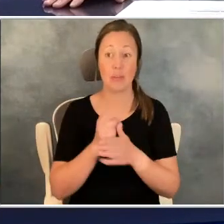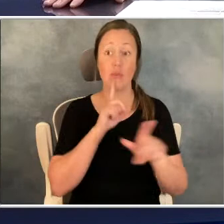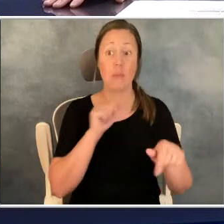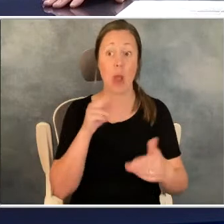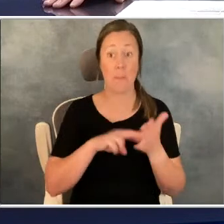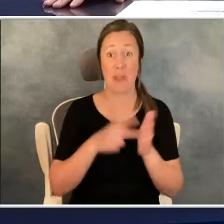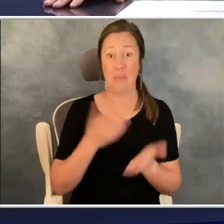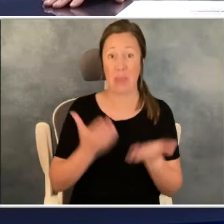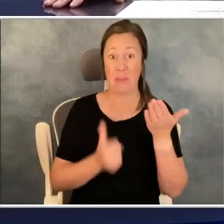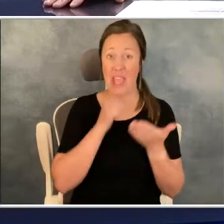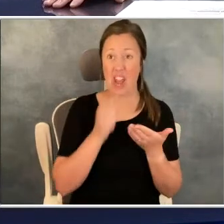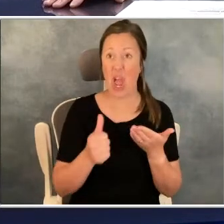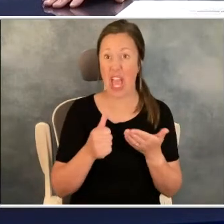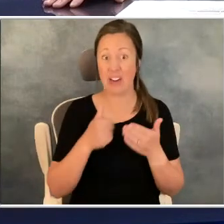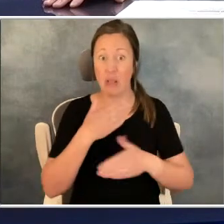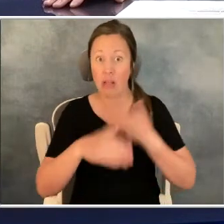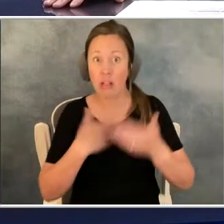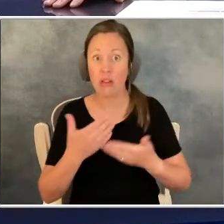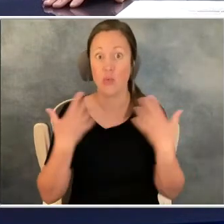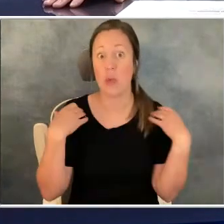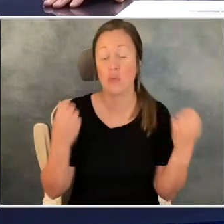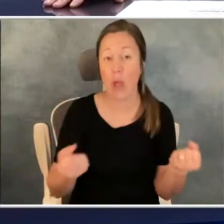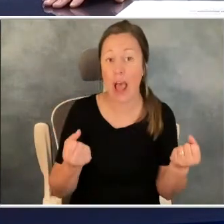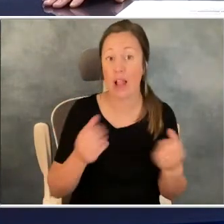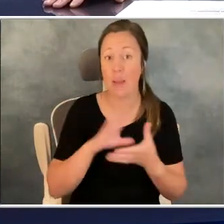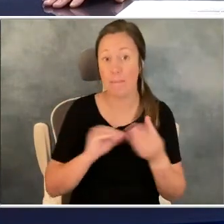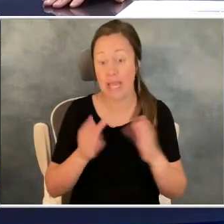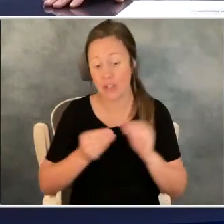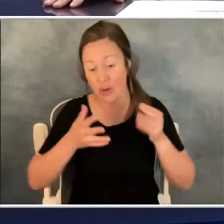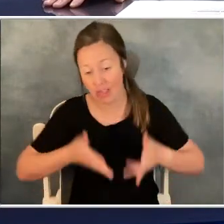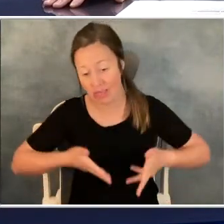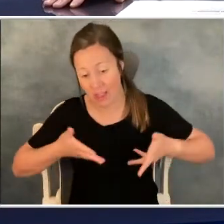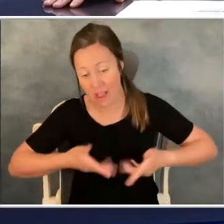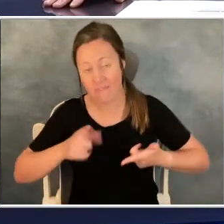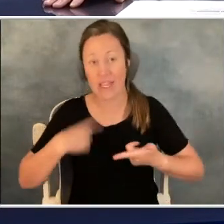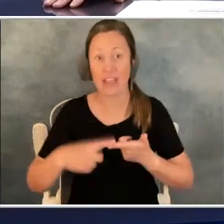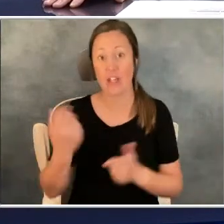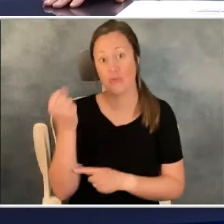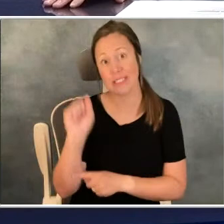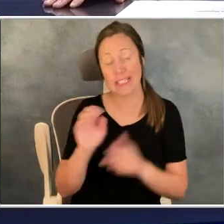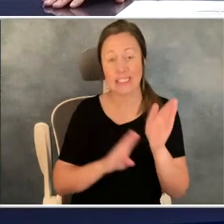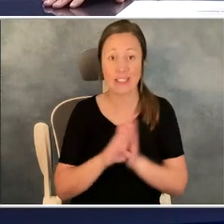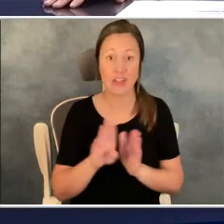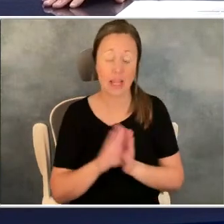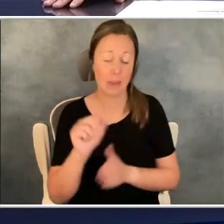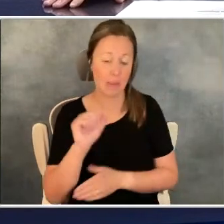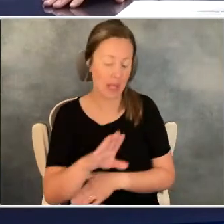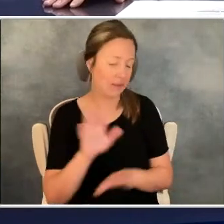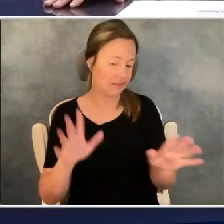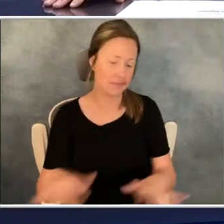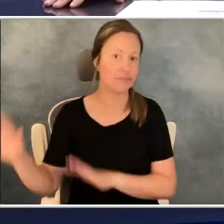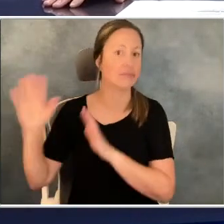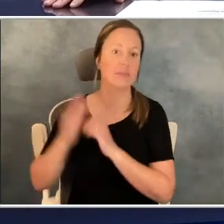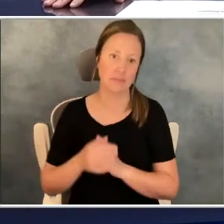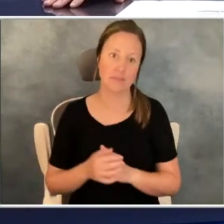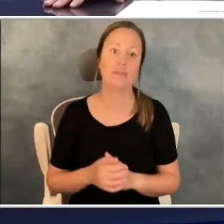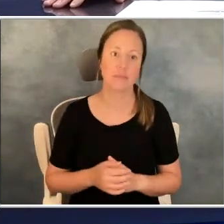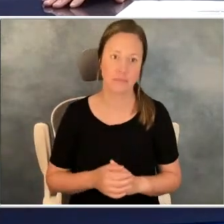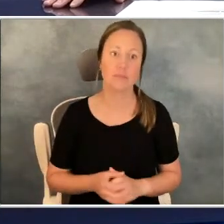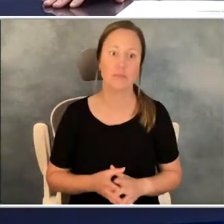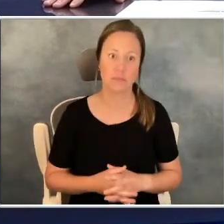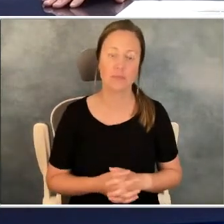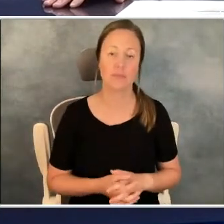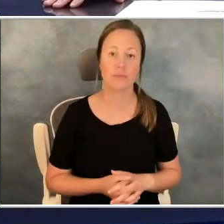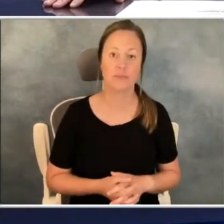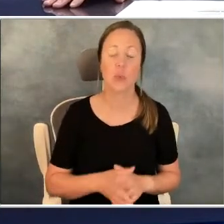then you may even have some bacteria left behind. Then you may find that you have a little resistance develop, and that's antibiotics. I think it's important to recognize.